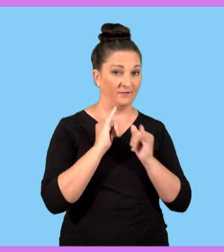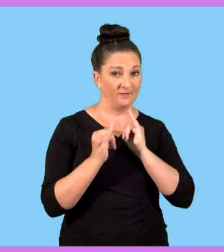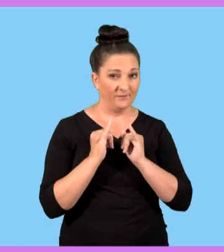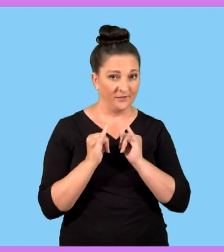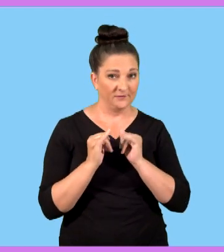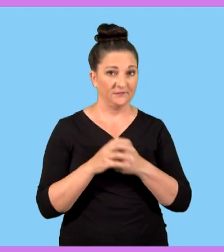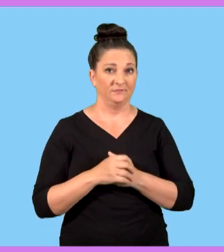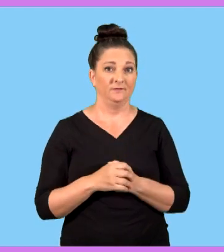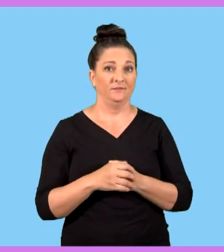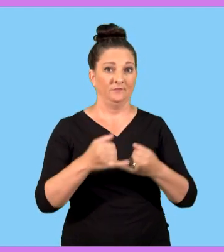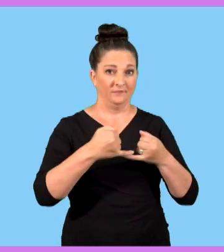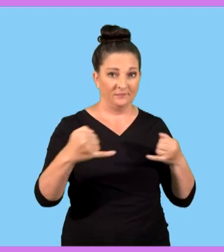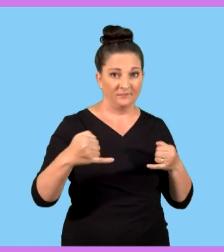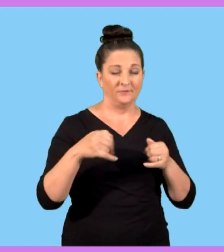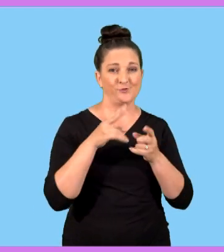11,